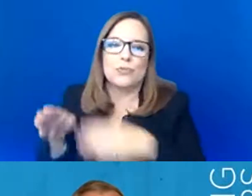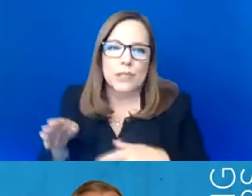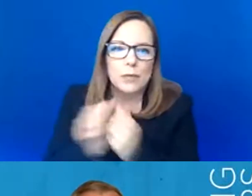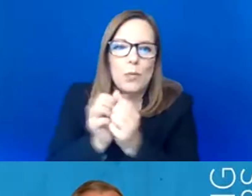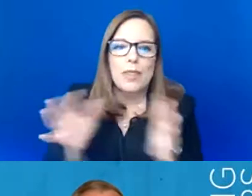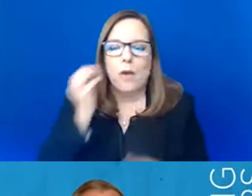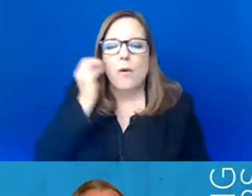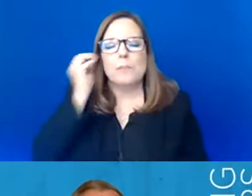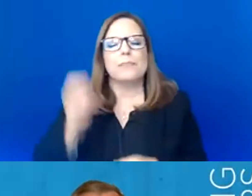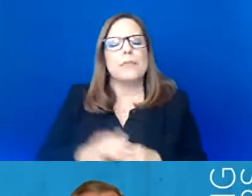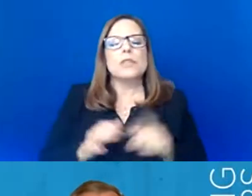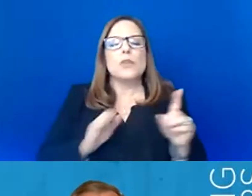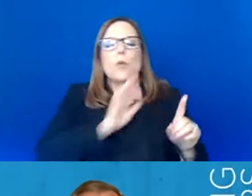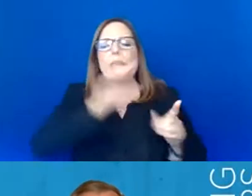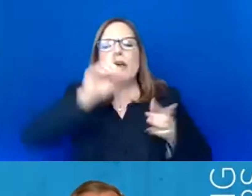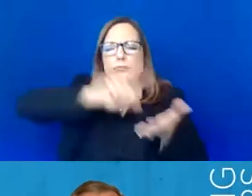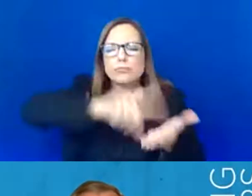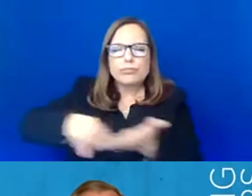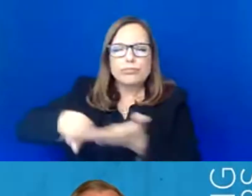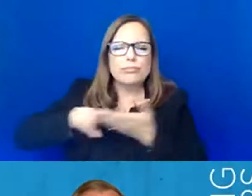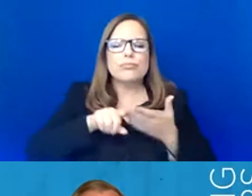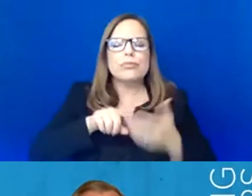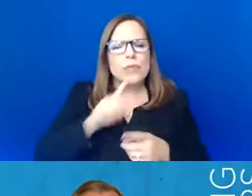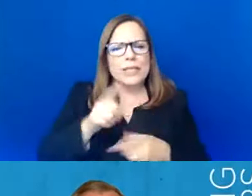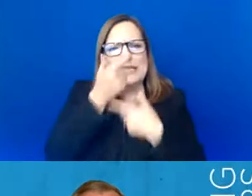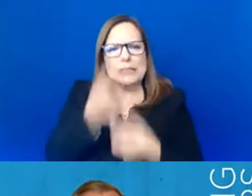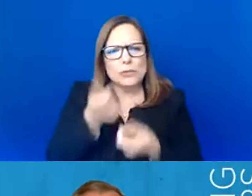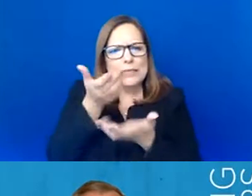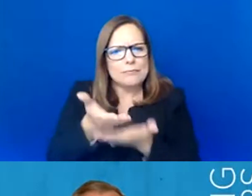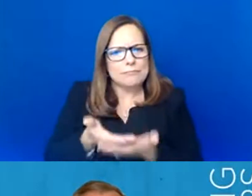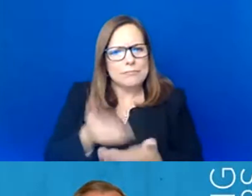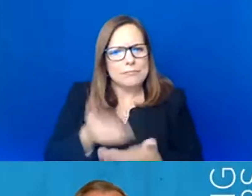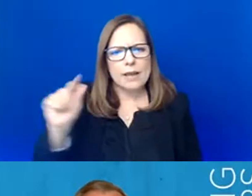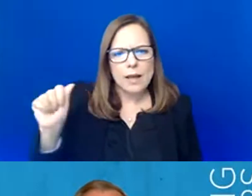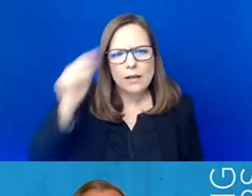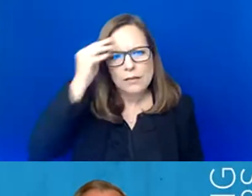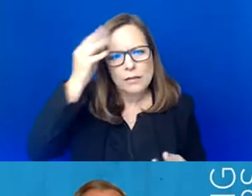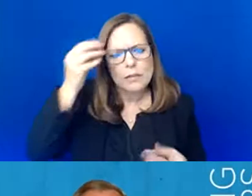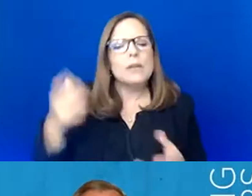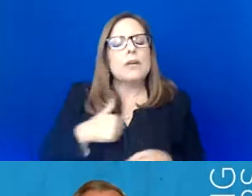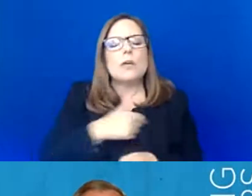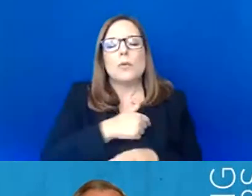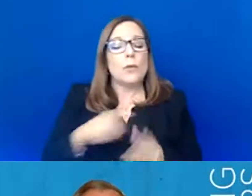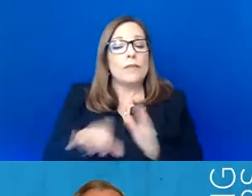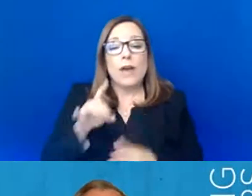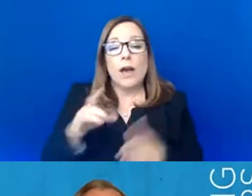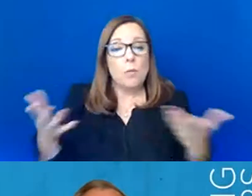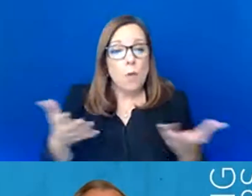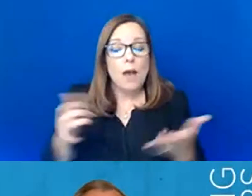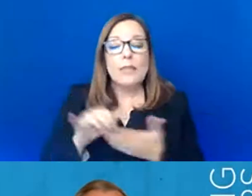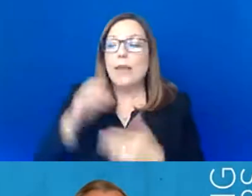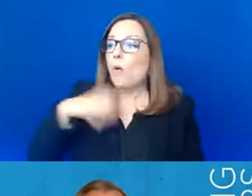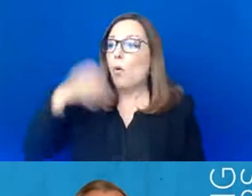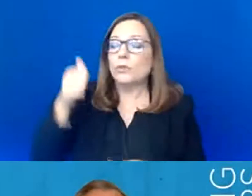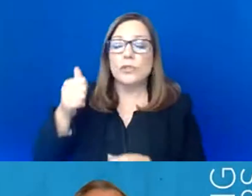interesting data. The first was that we found that older adults are a unique